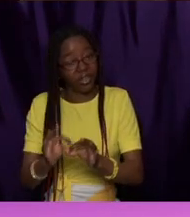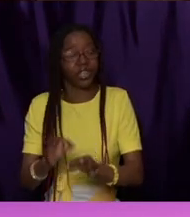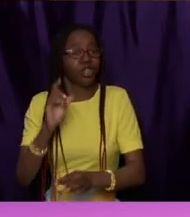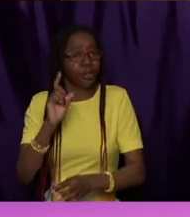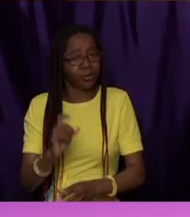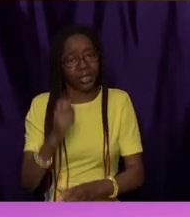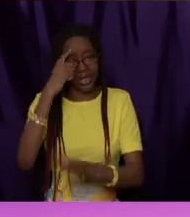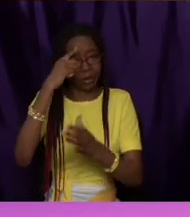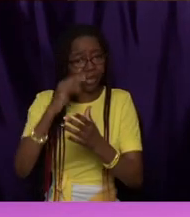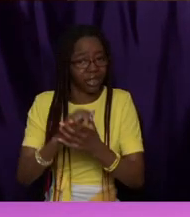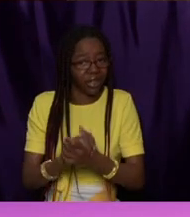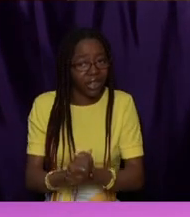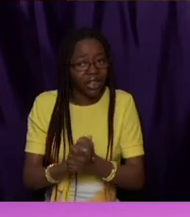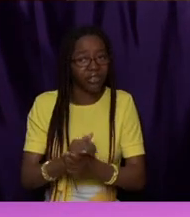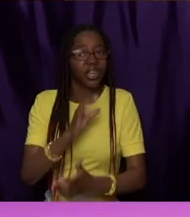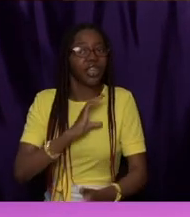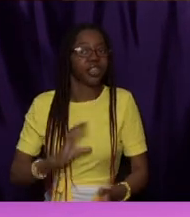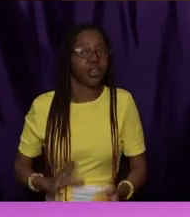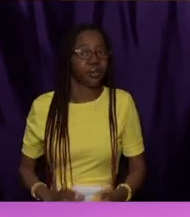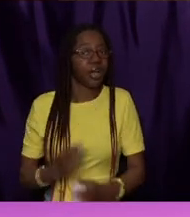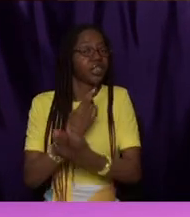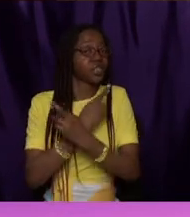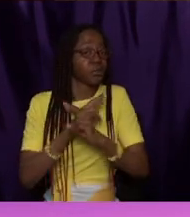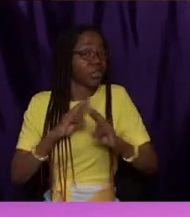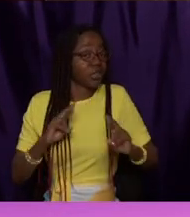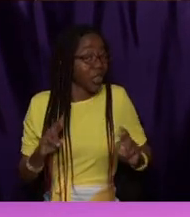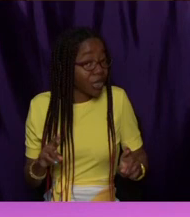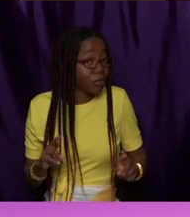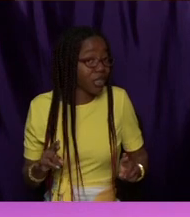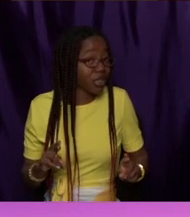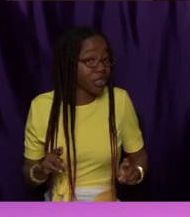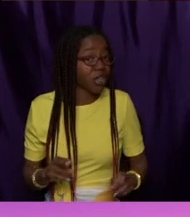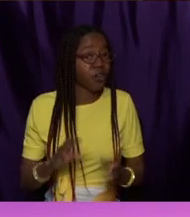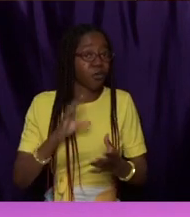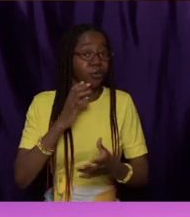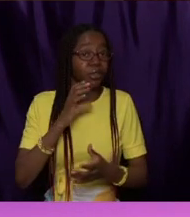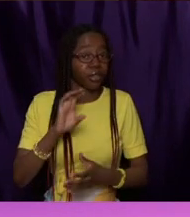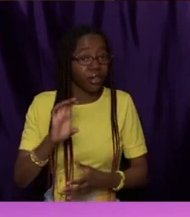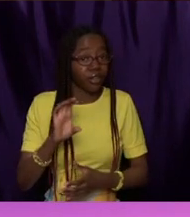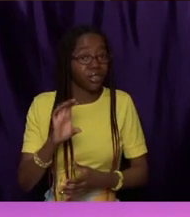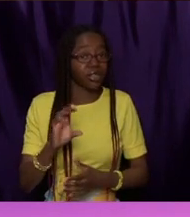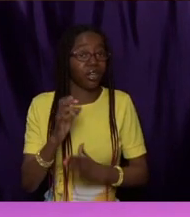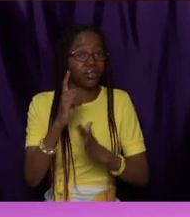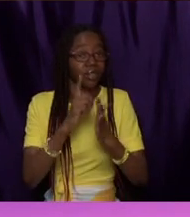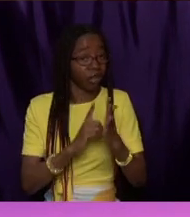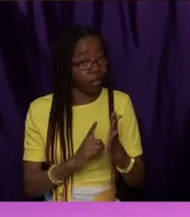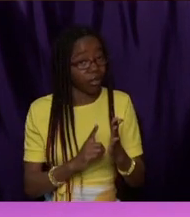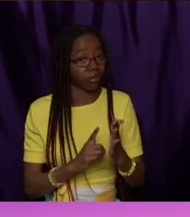gotta believe that Christ redeemed us from the curse of the law.